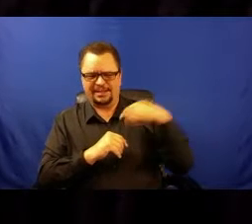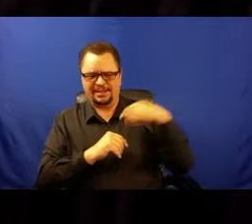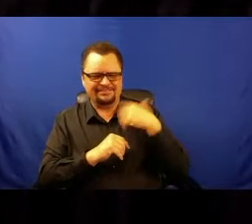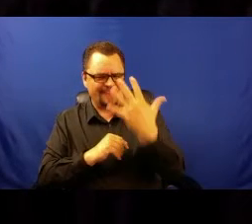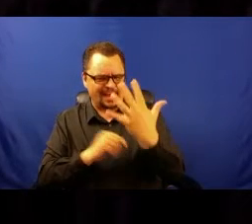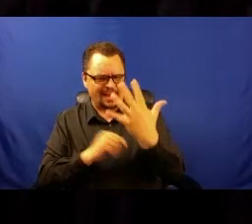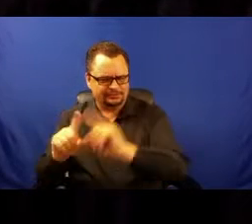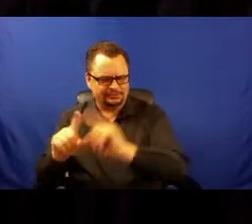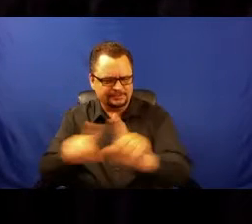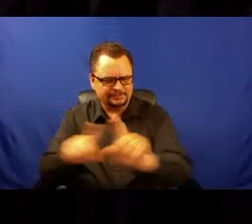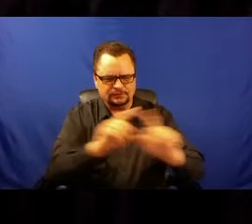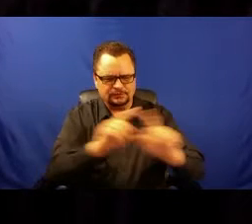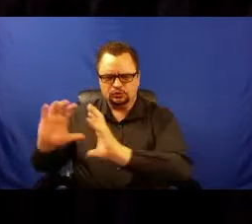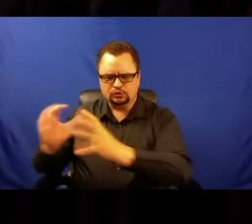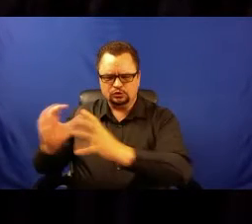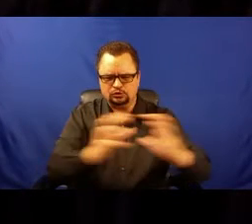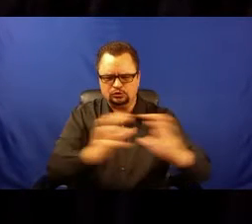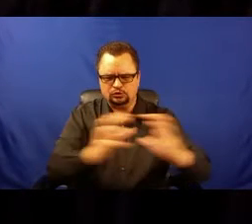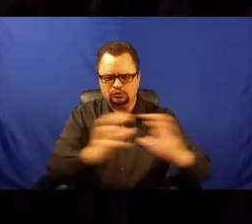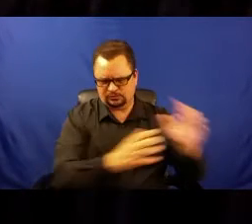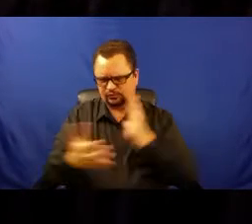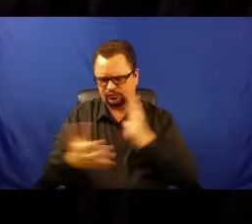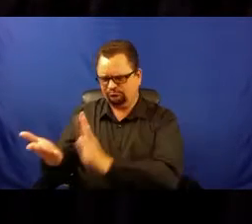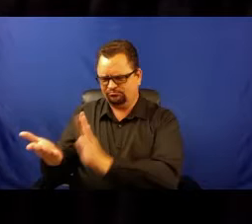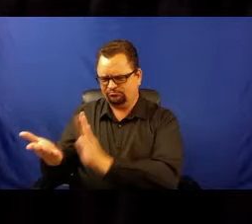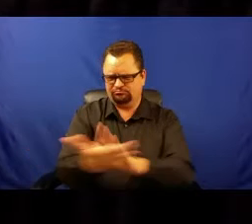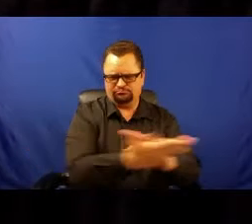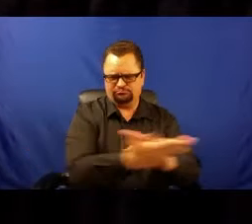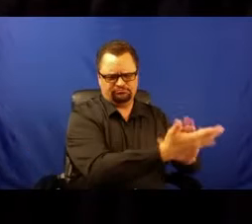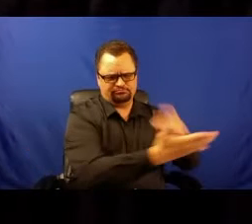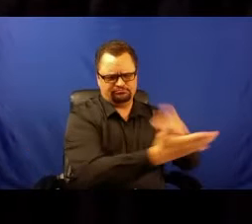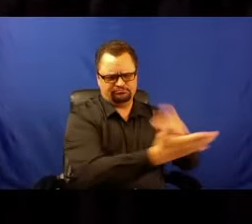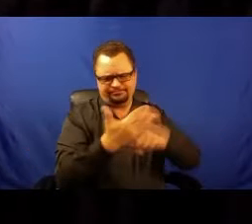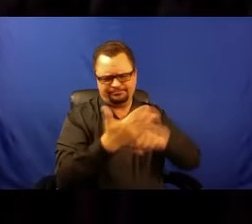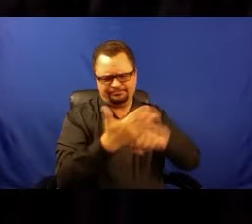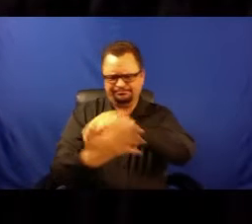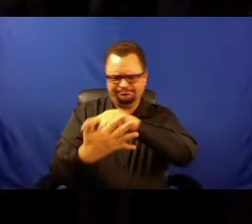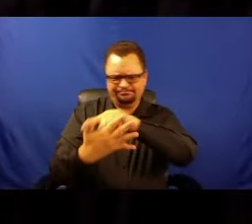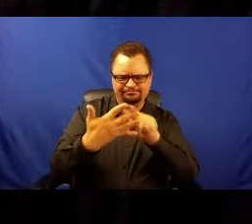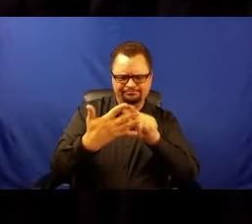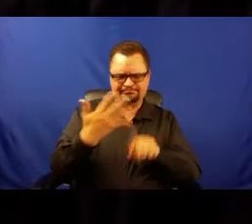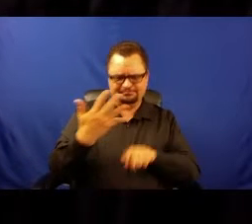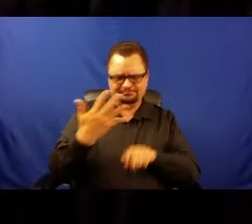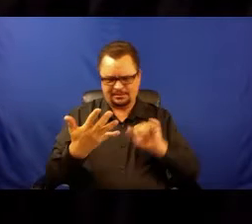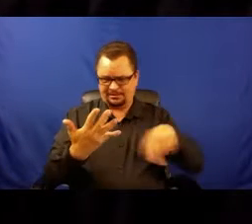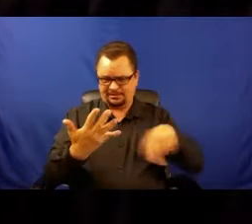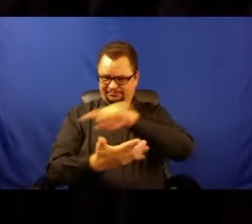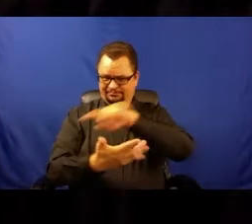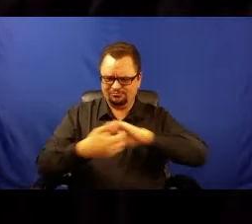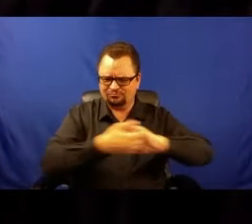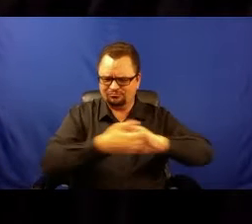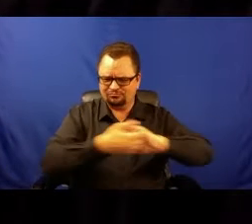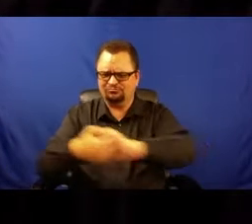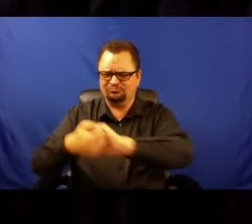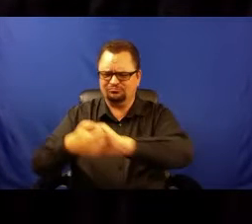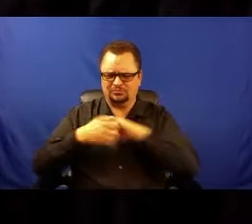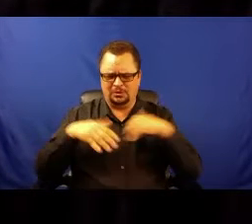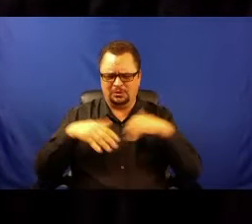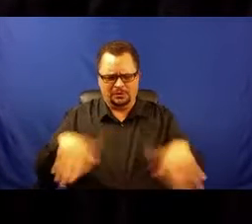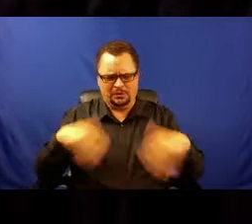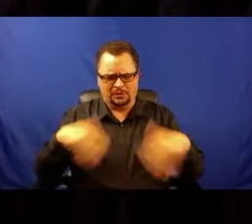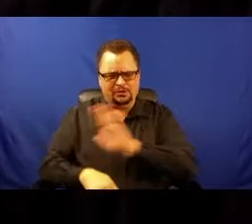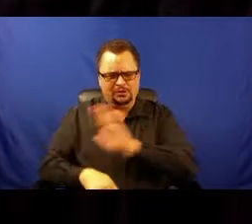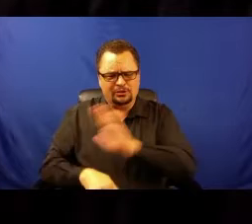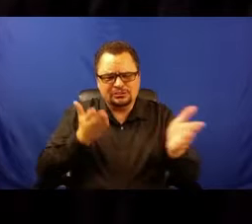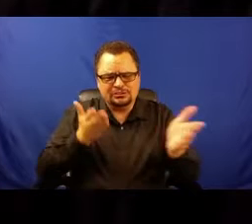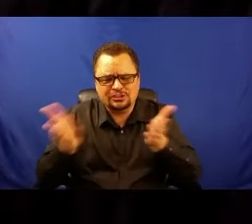great collaboration that is occurring to serve the public. And I also want to say, if we put it in perspective around